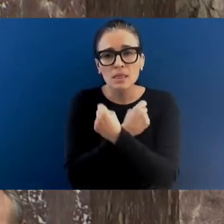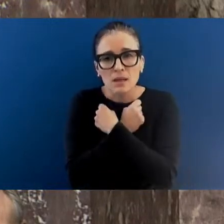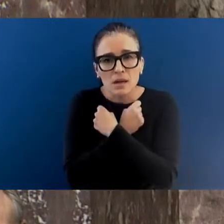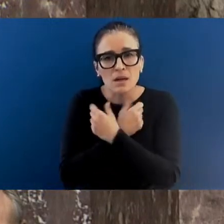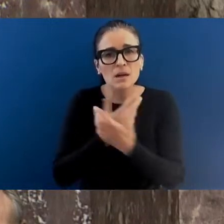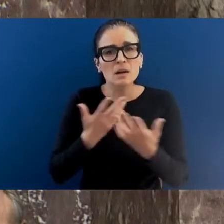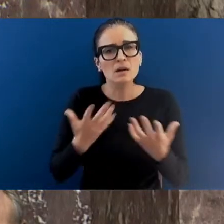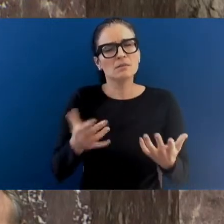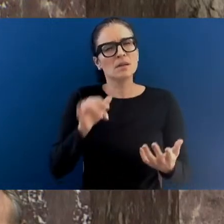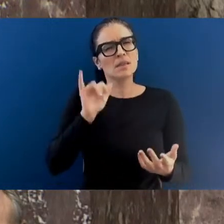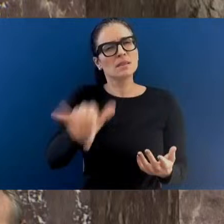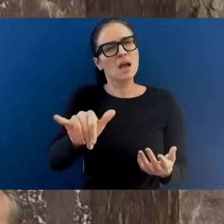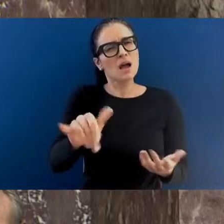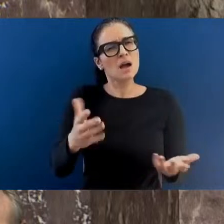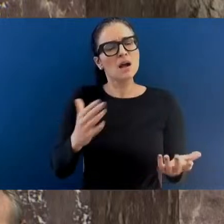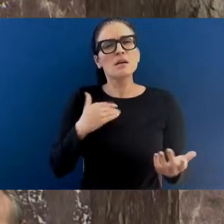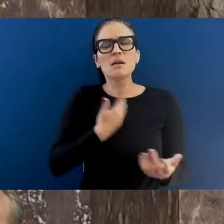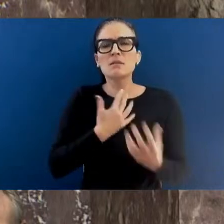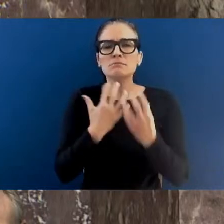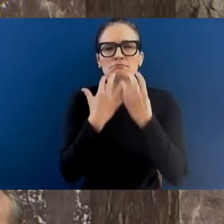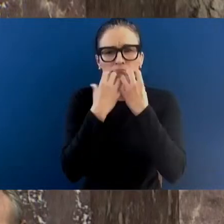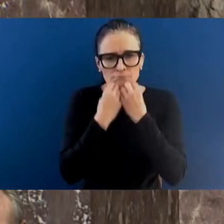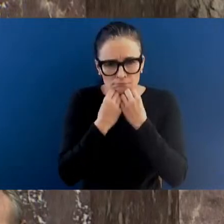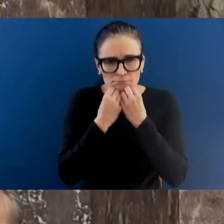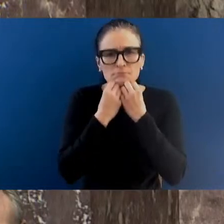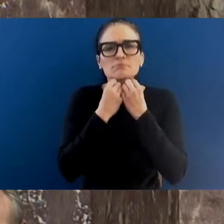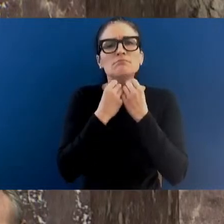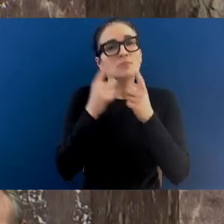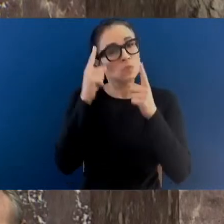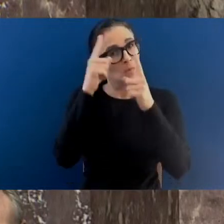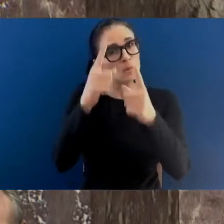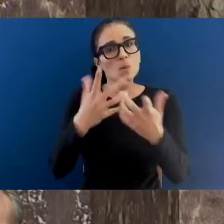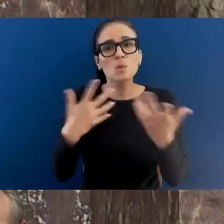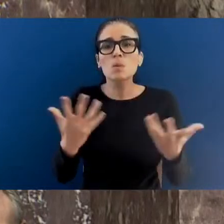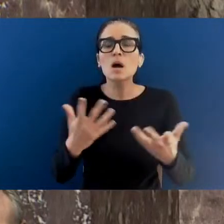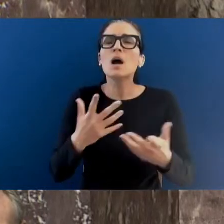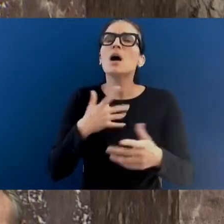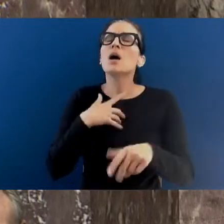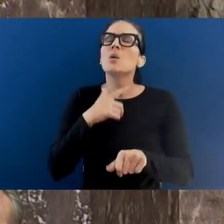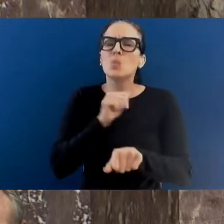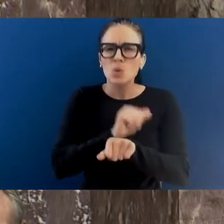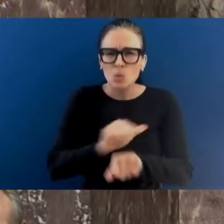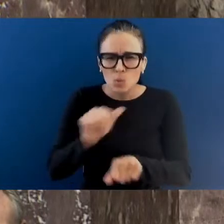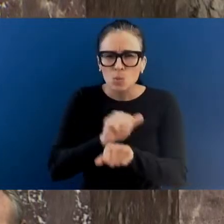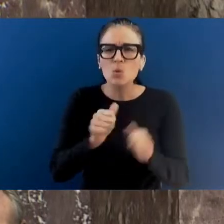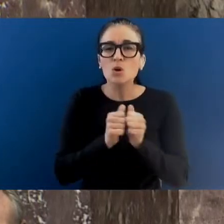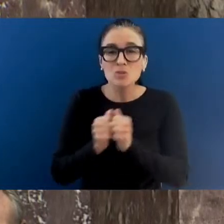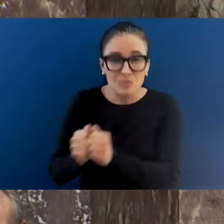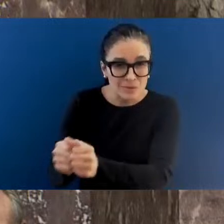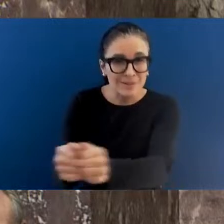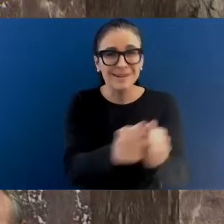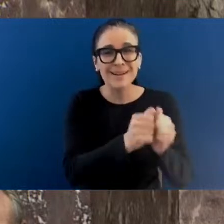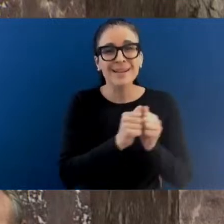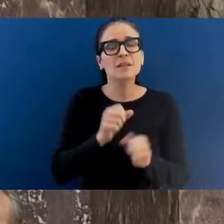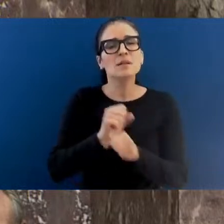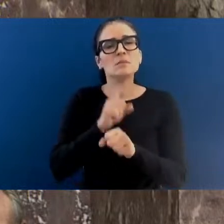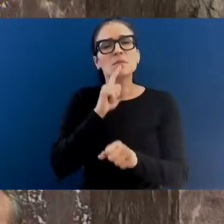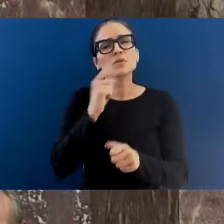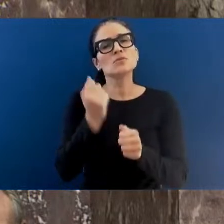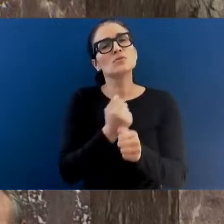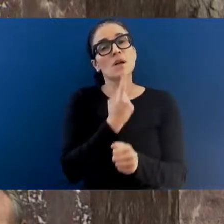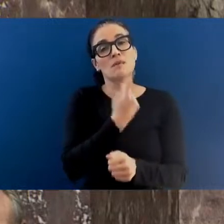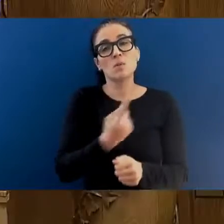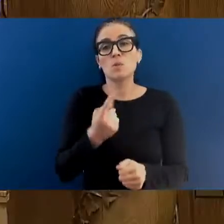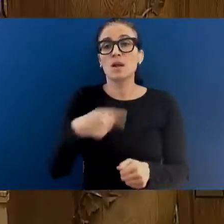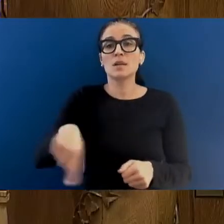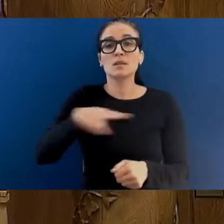that we're continuing to work together to ensure that everybody in this communities, in our communities, in British Columbia, across the country, feels safe in our communities.